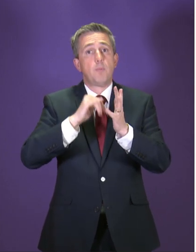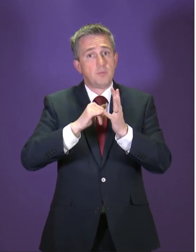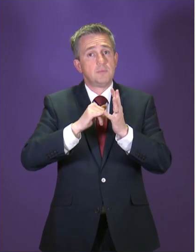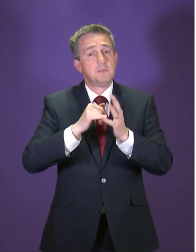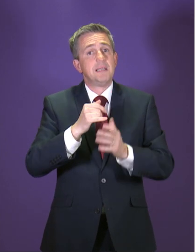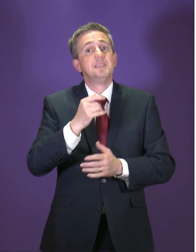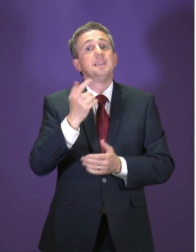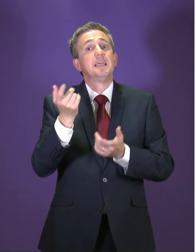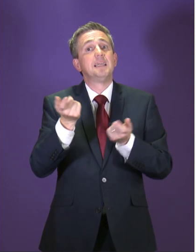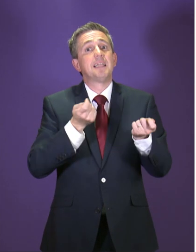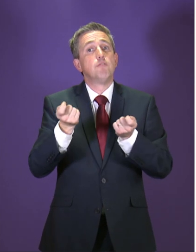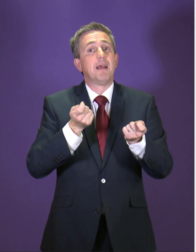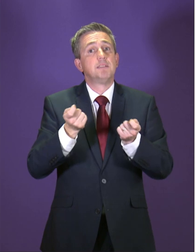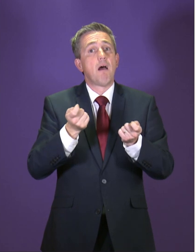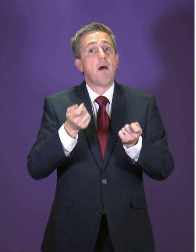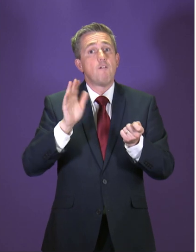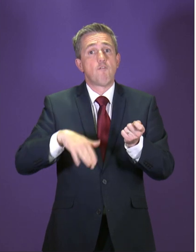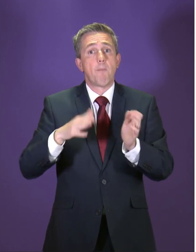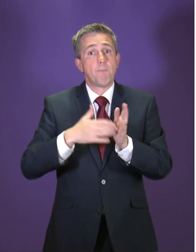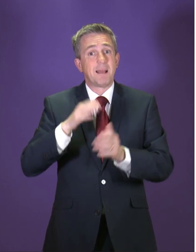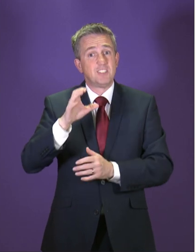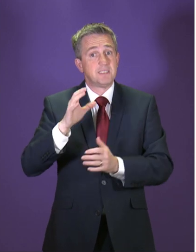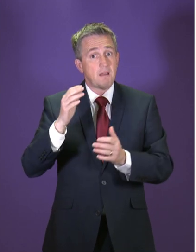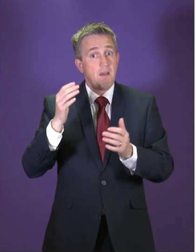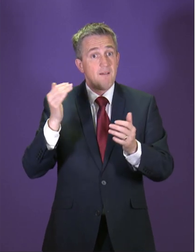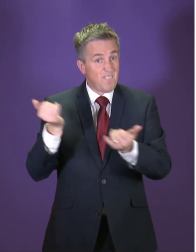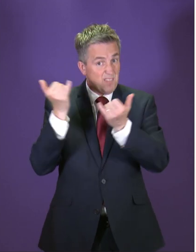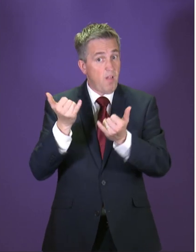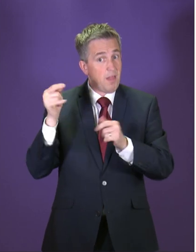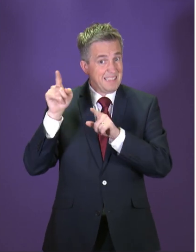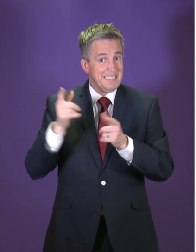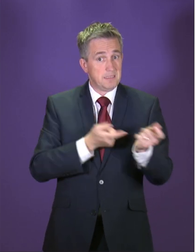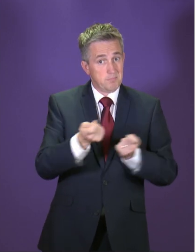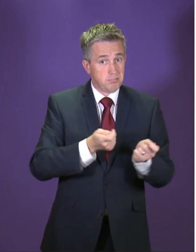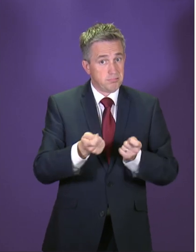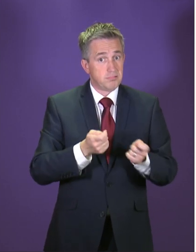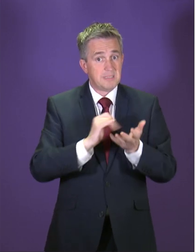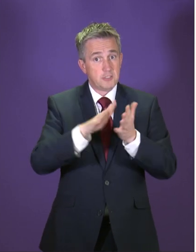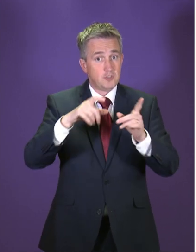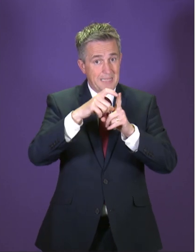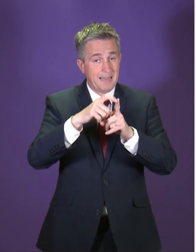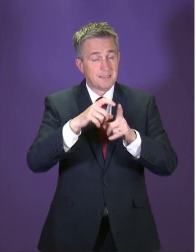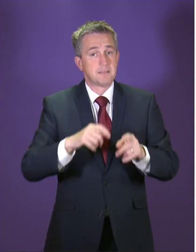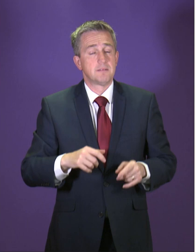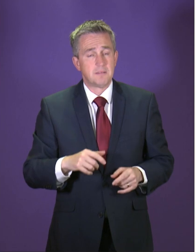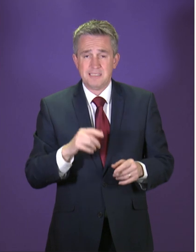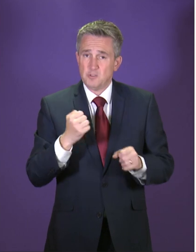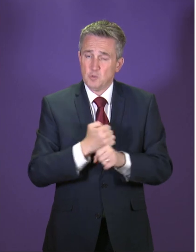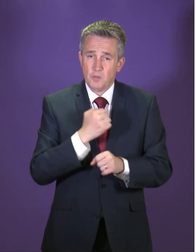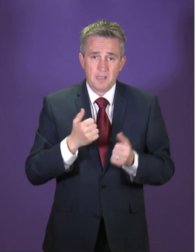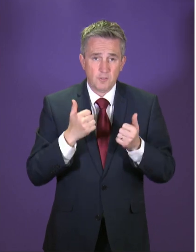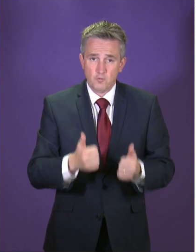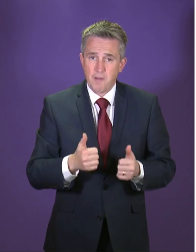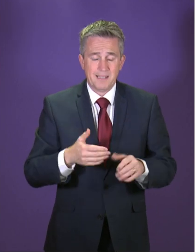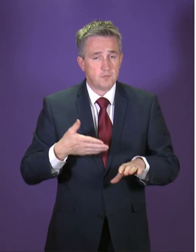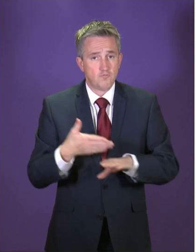CEO from Manchester Festival. And he is he's doing a fantastic job.